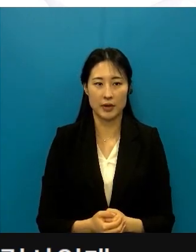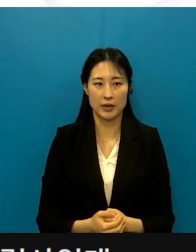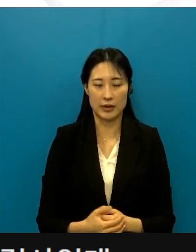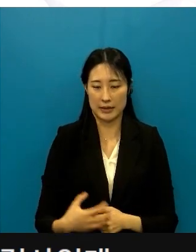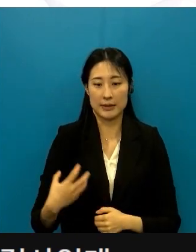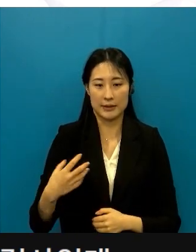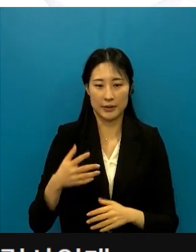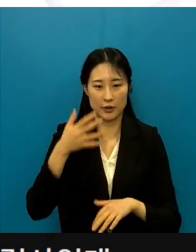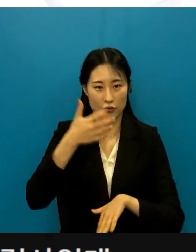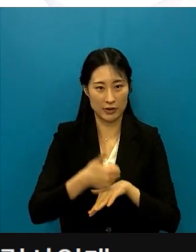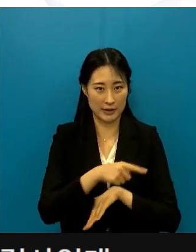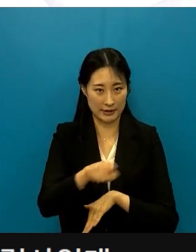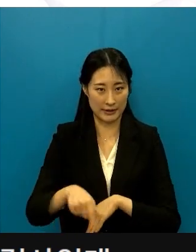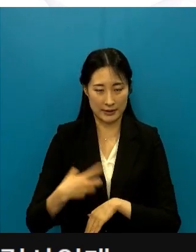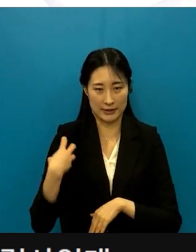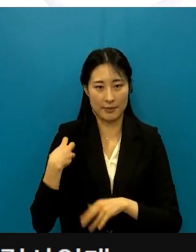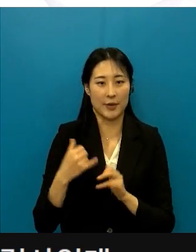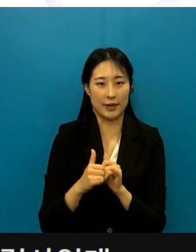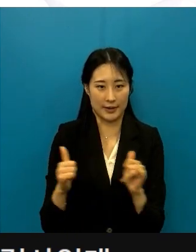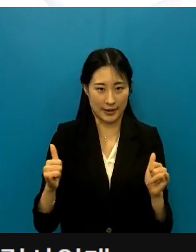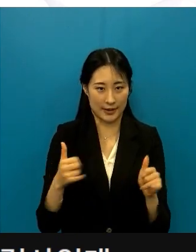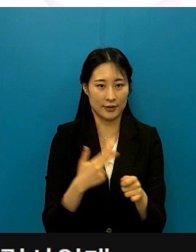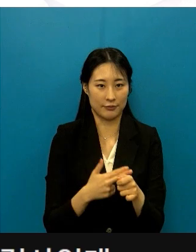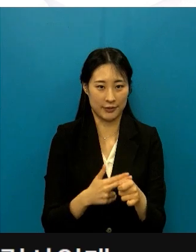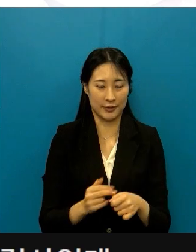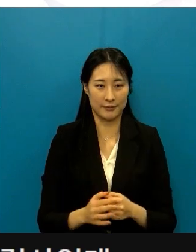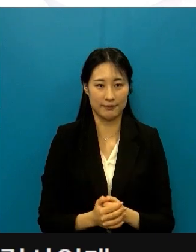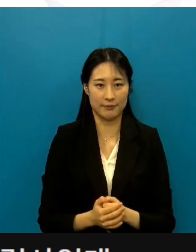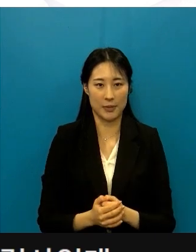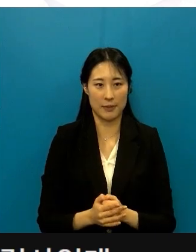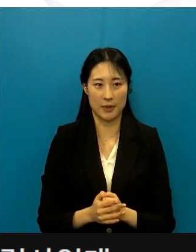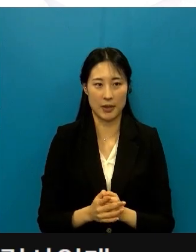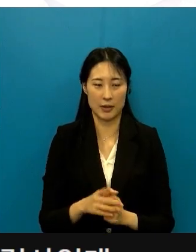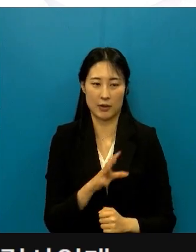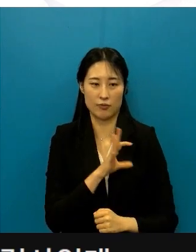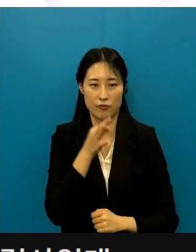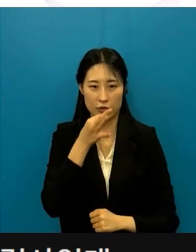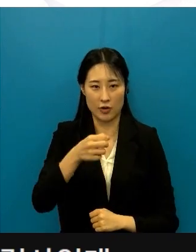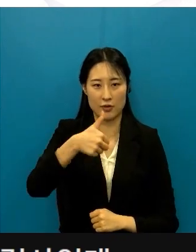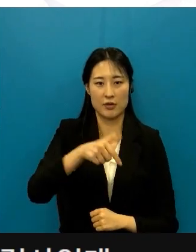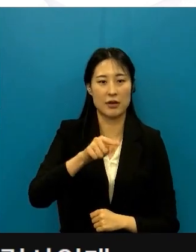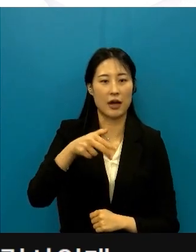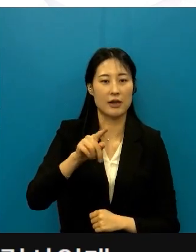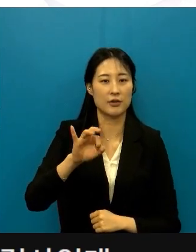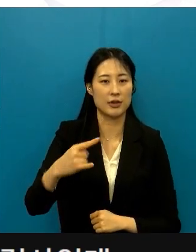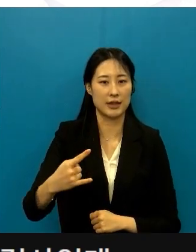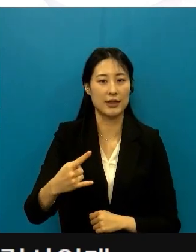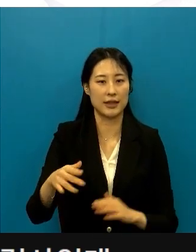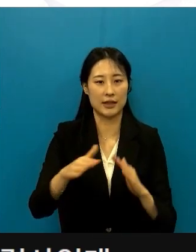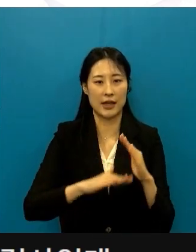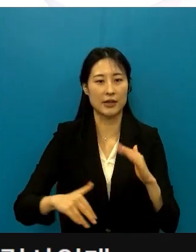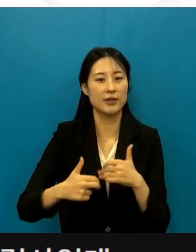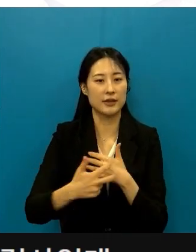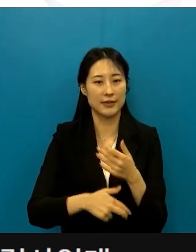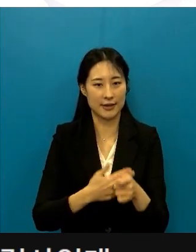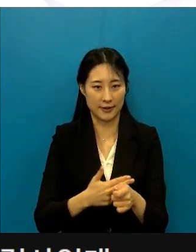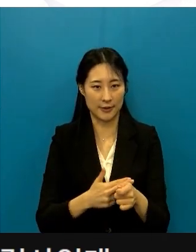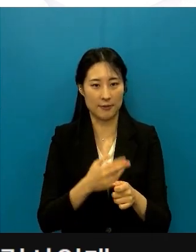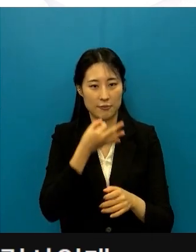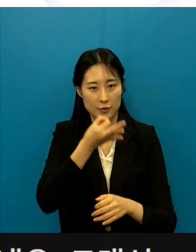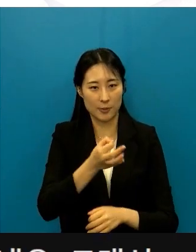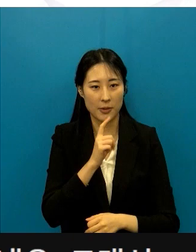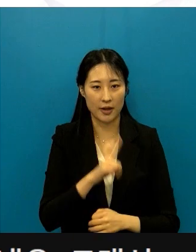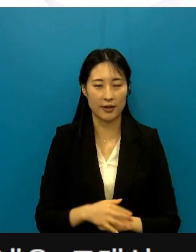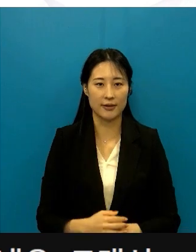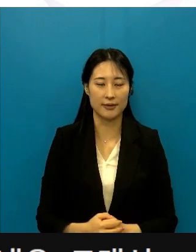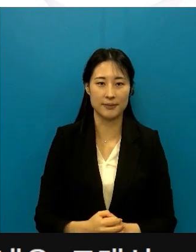the correct term. Euthanasia is practiced by family doctors 80% of the time. But let's look at Switzerland.